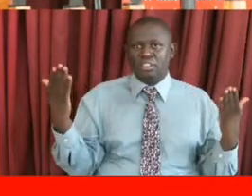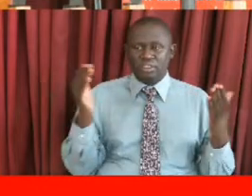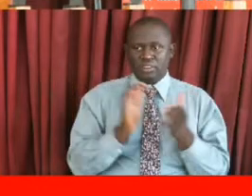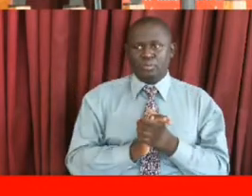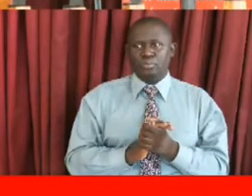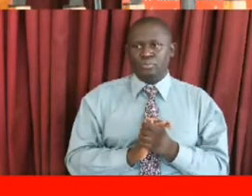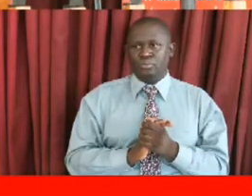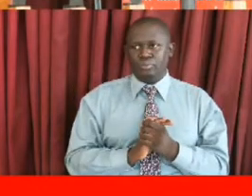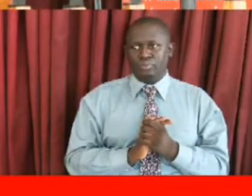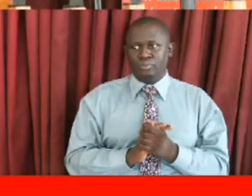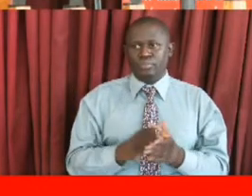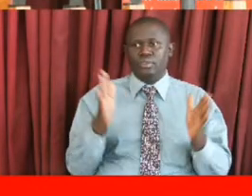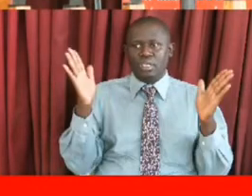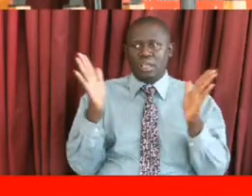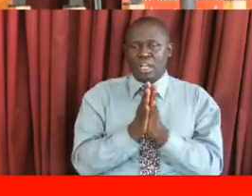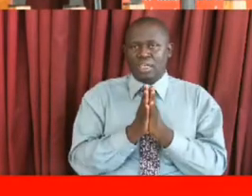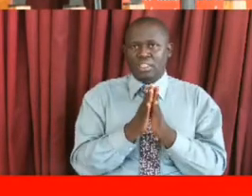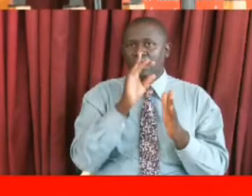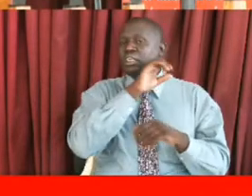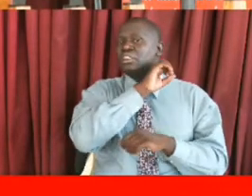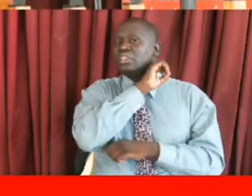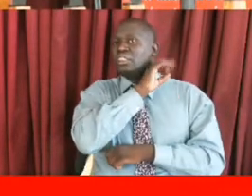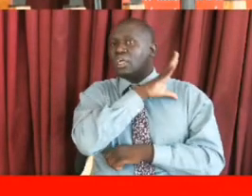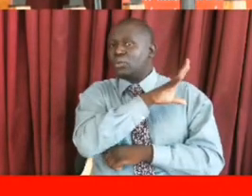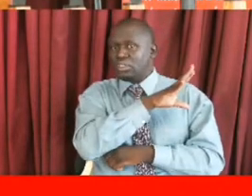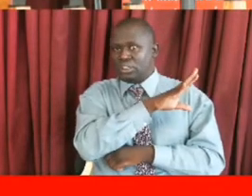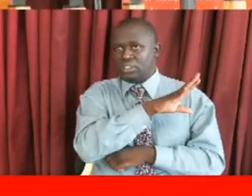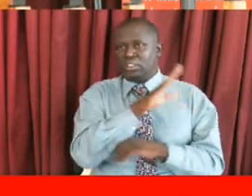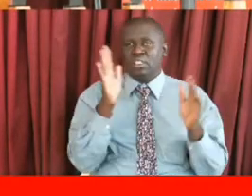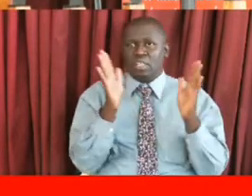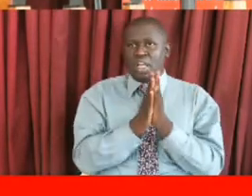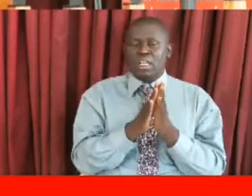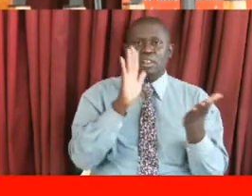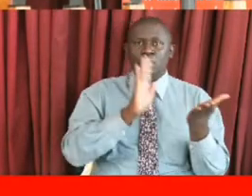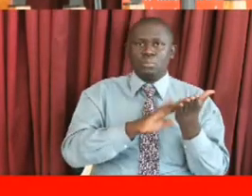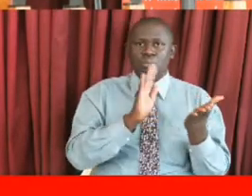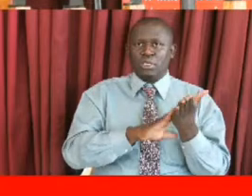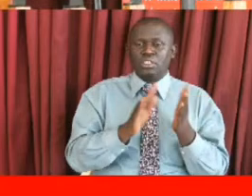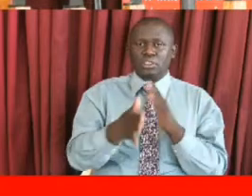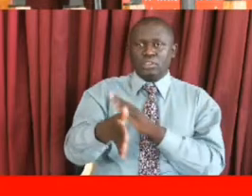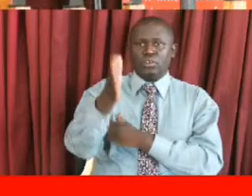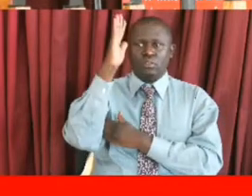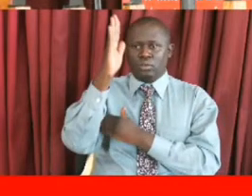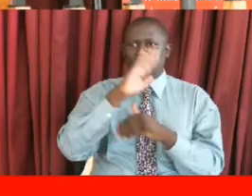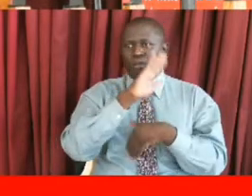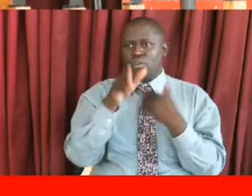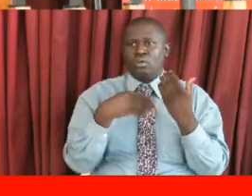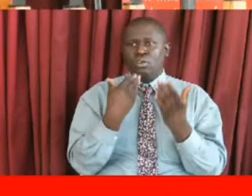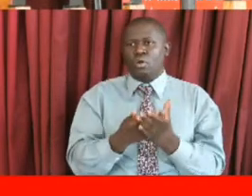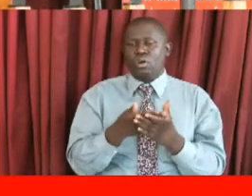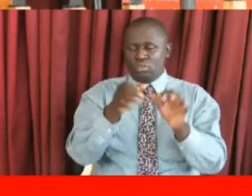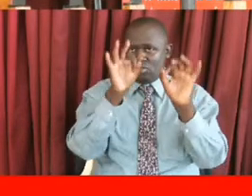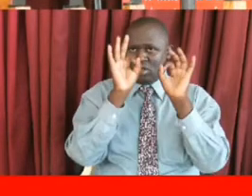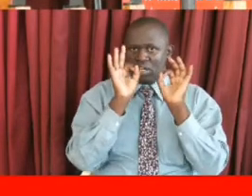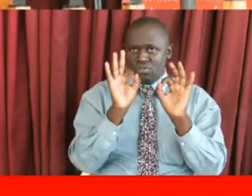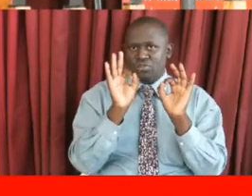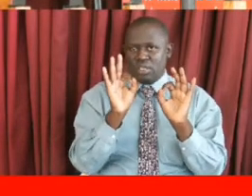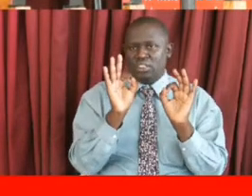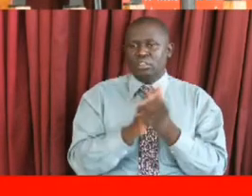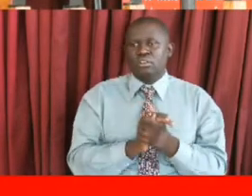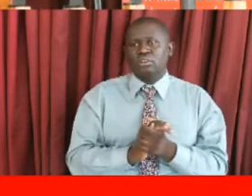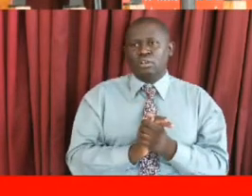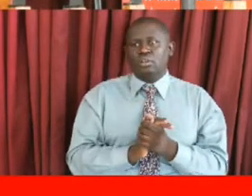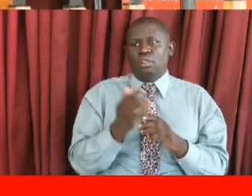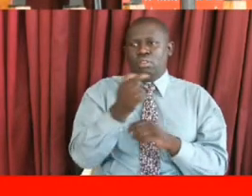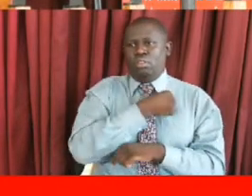moves and shouting and praising God all fine we